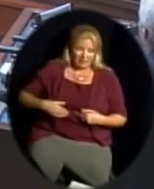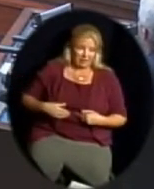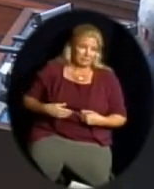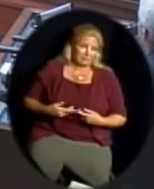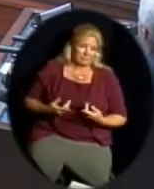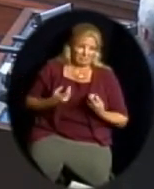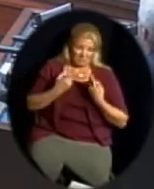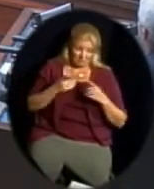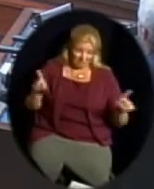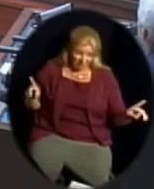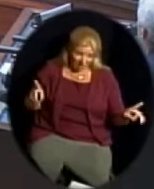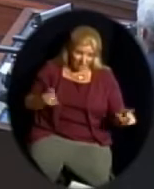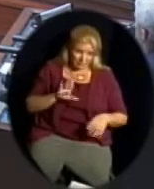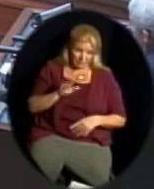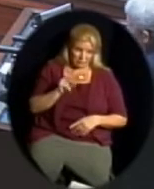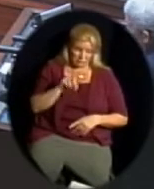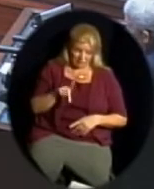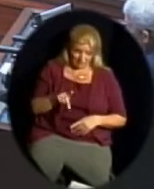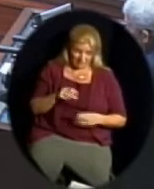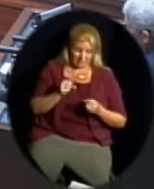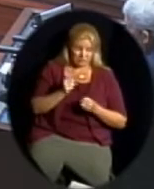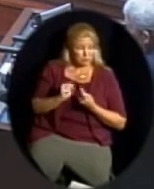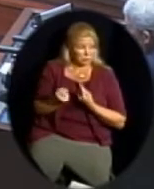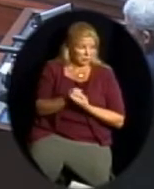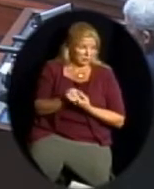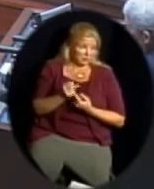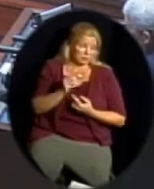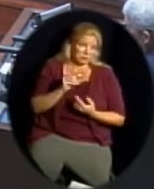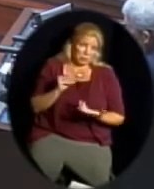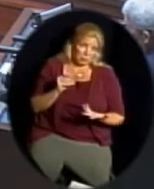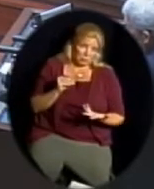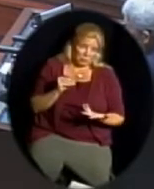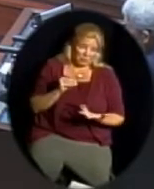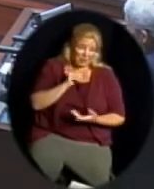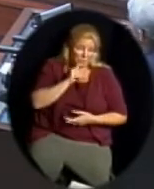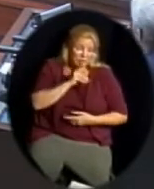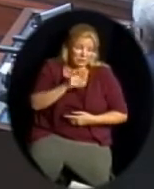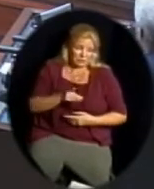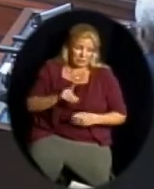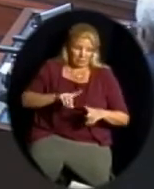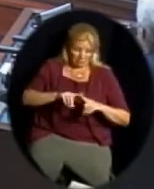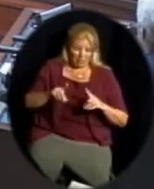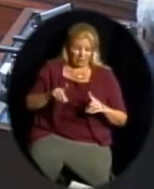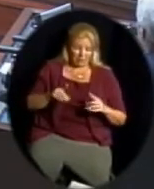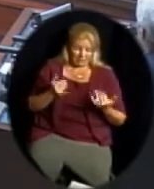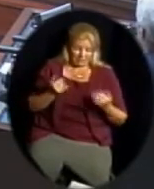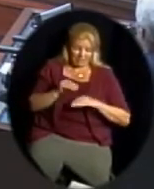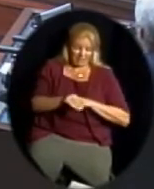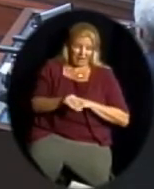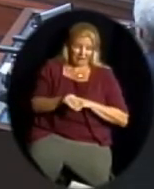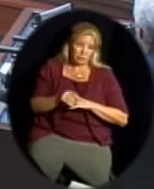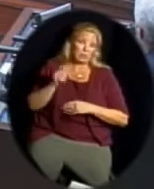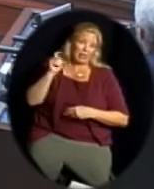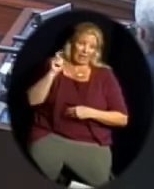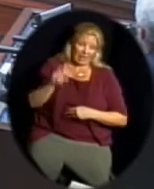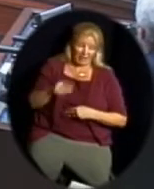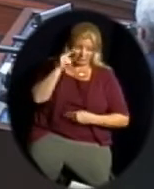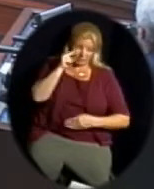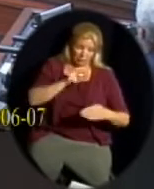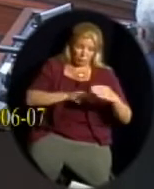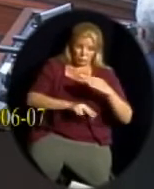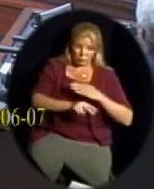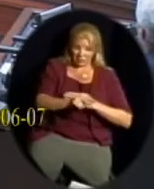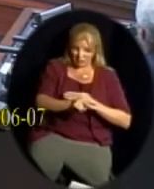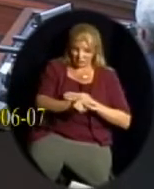is doing. But unfortunately, we're in a position here this evening where we have to make those kinds of projections. And I think that we're relatively safe in